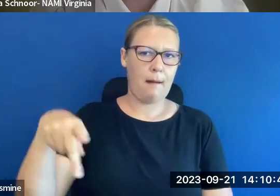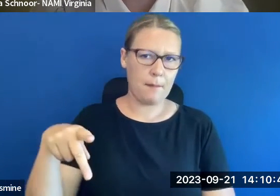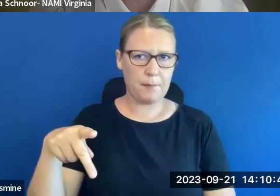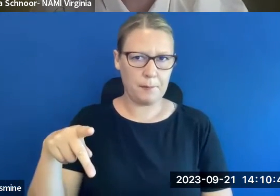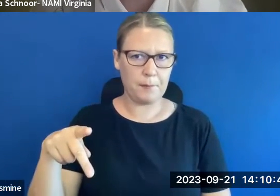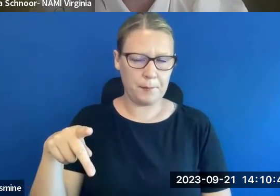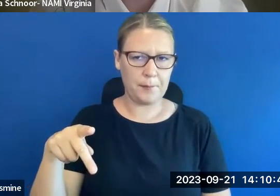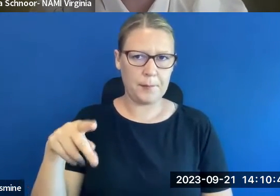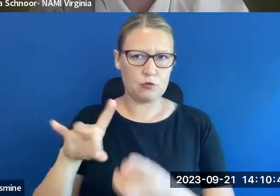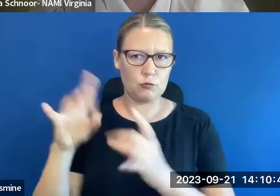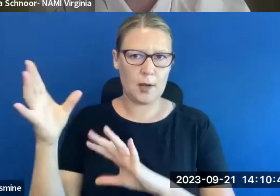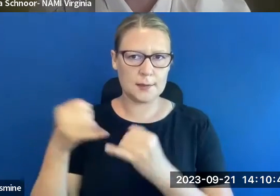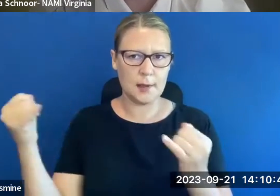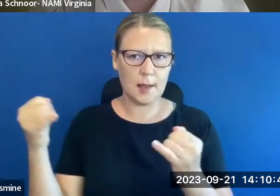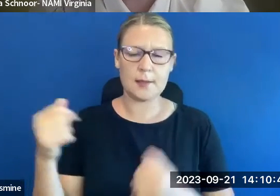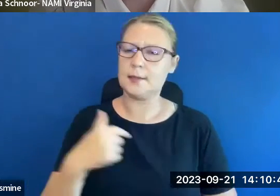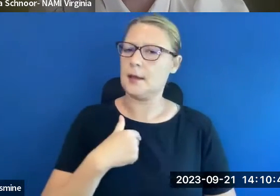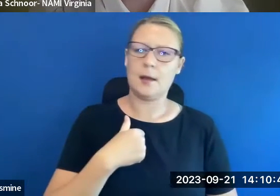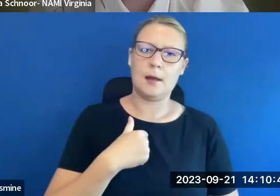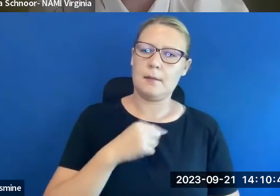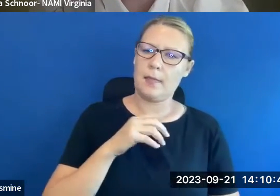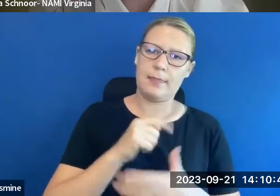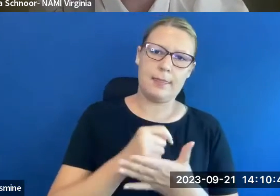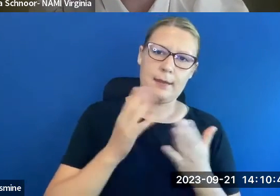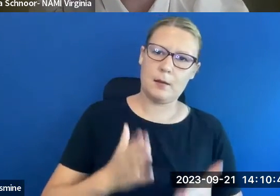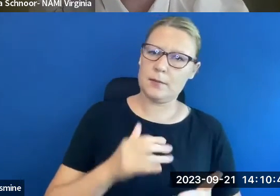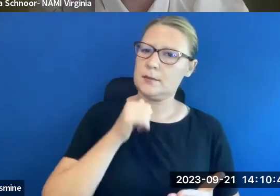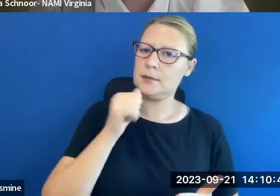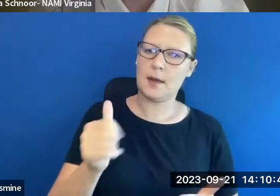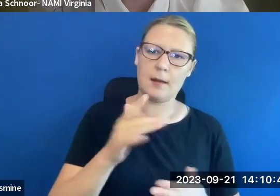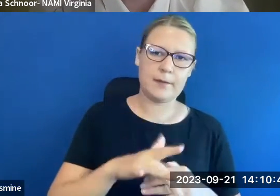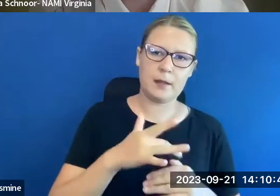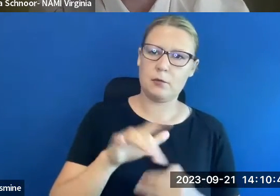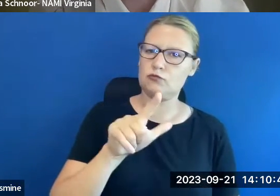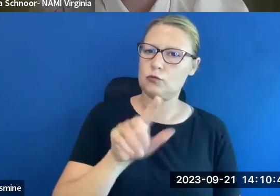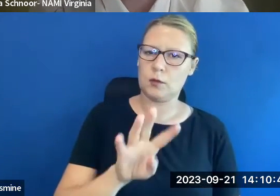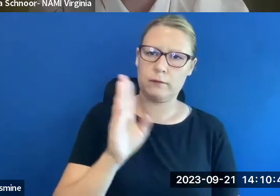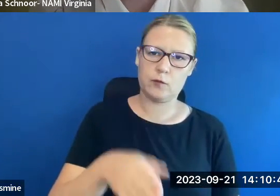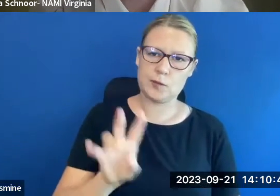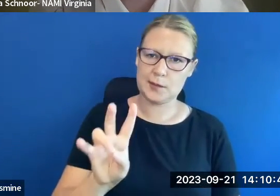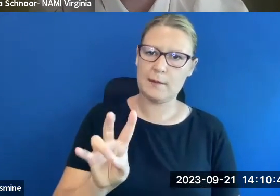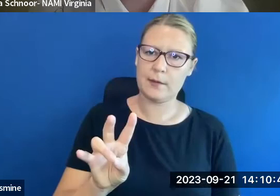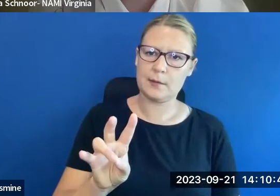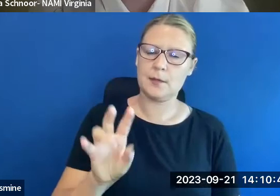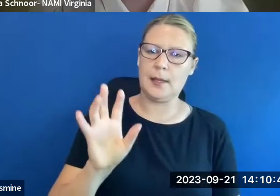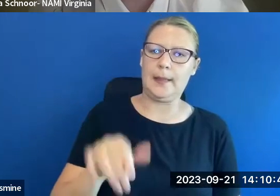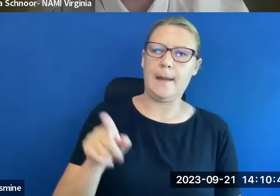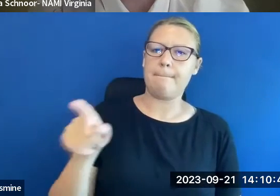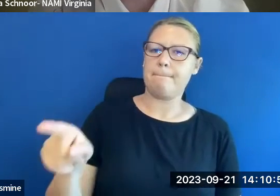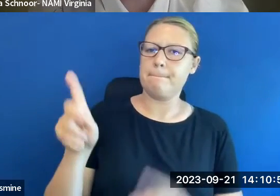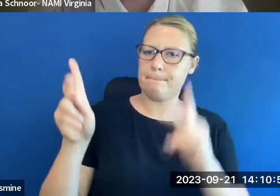I'm not available 24/7. And so the one thing that I felt that person was concerned about